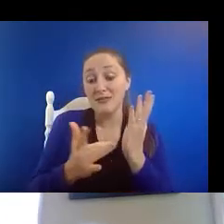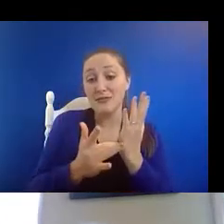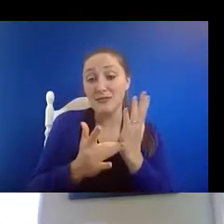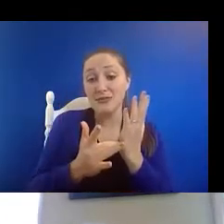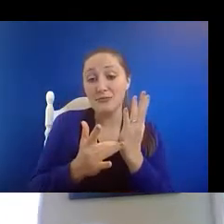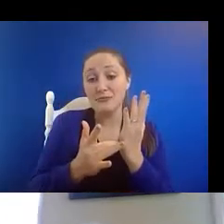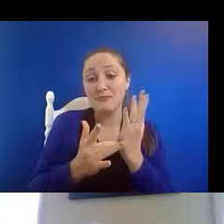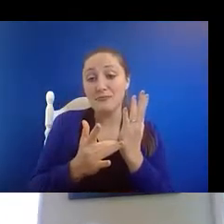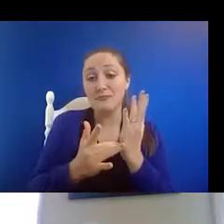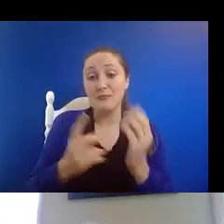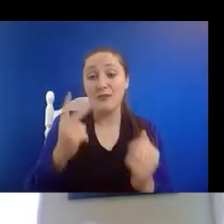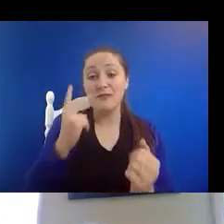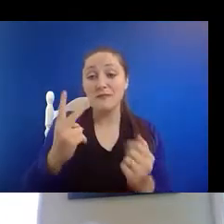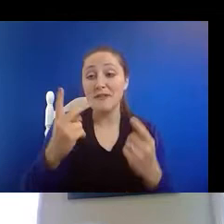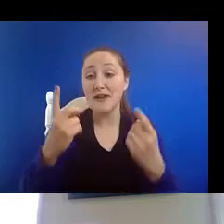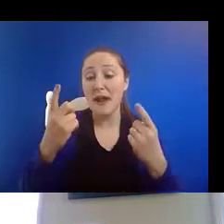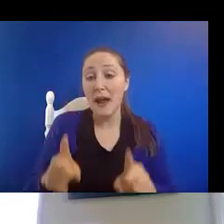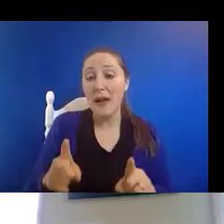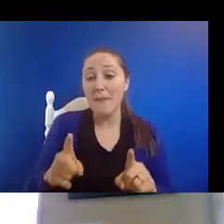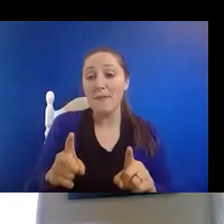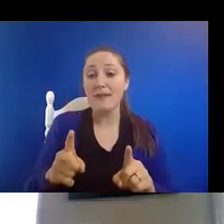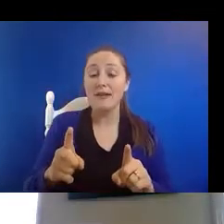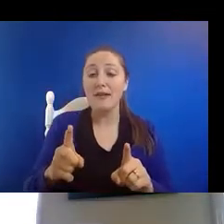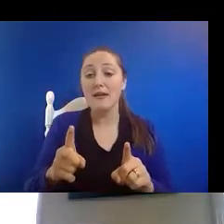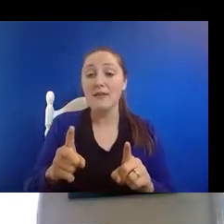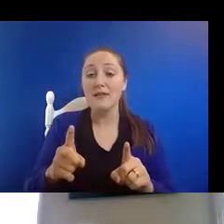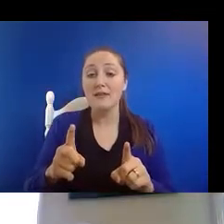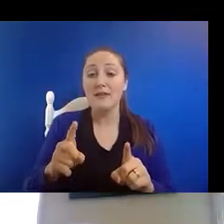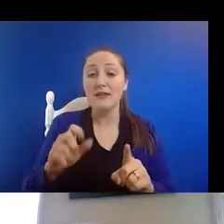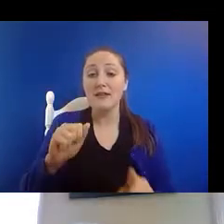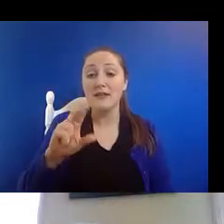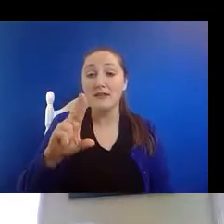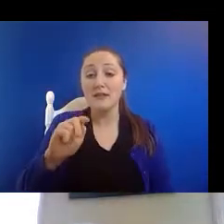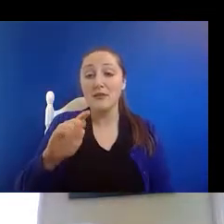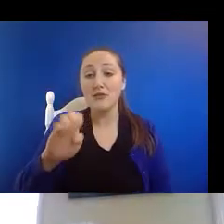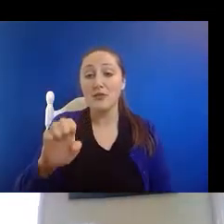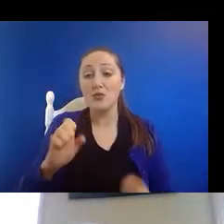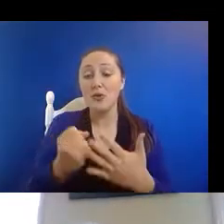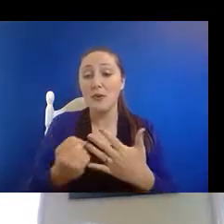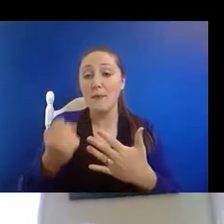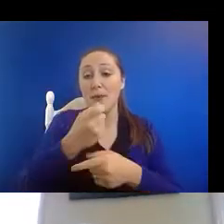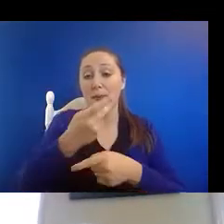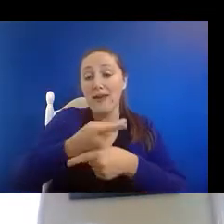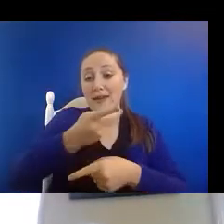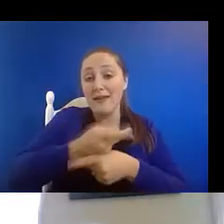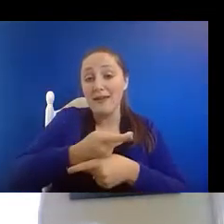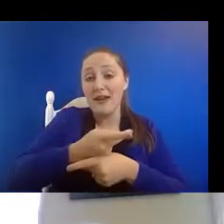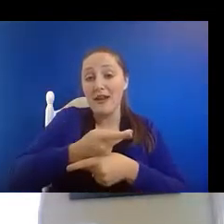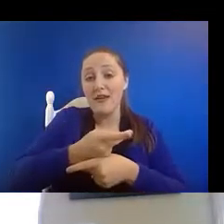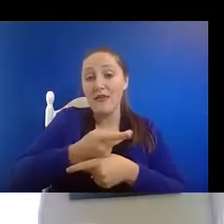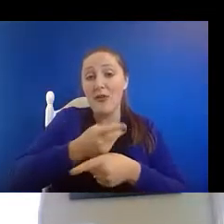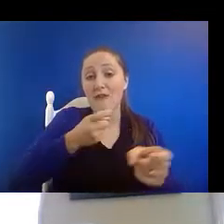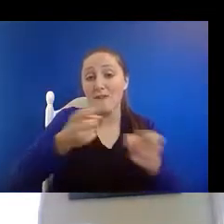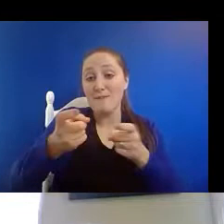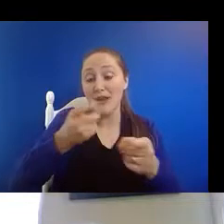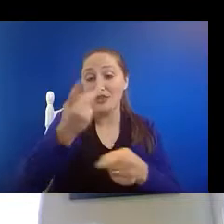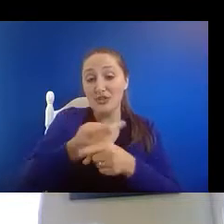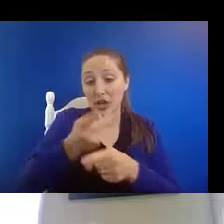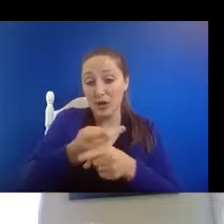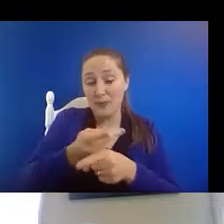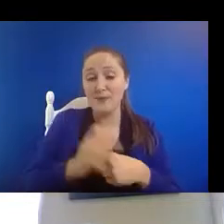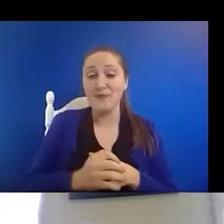happen in the kind of acute and primary care side of managed care. We've